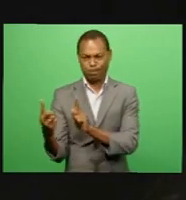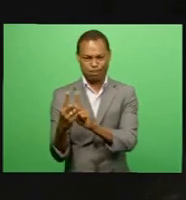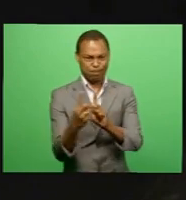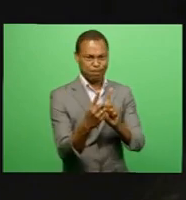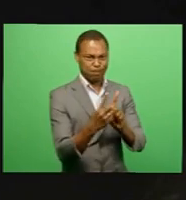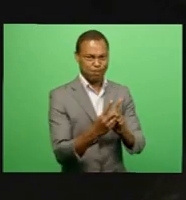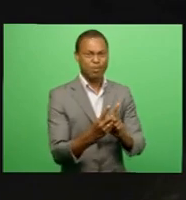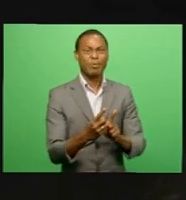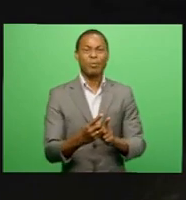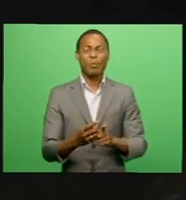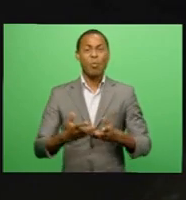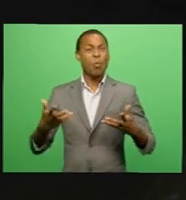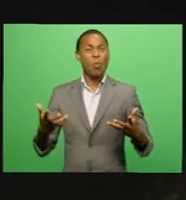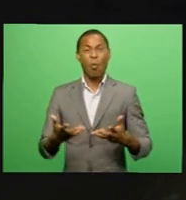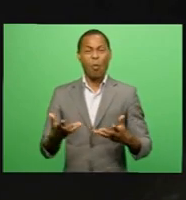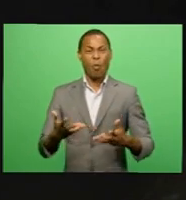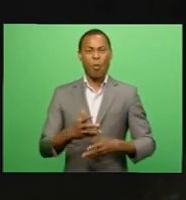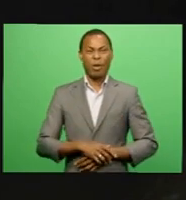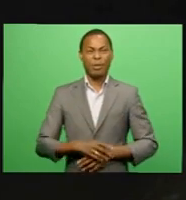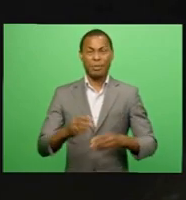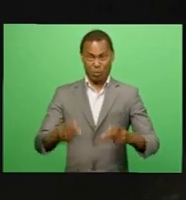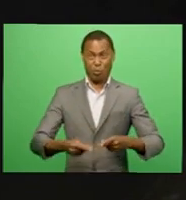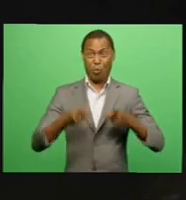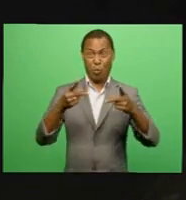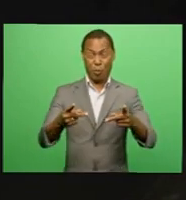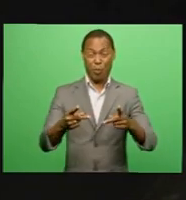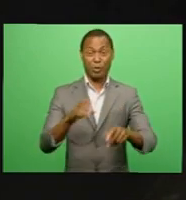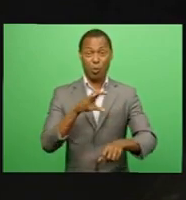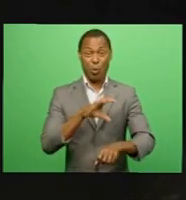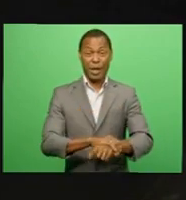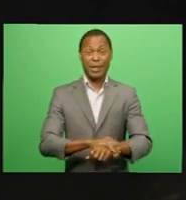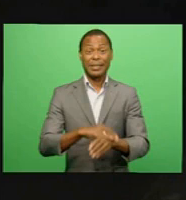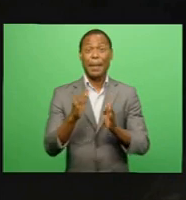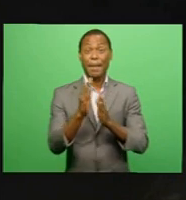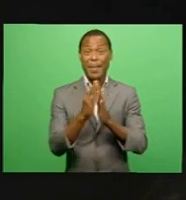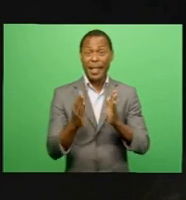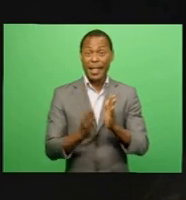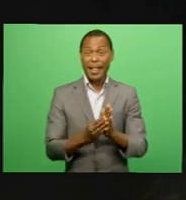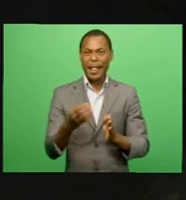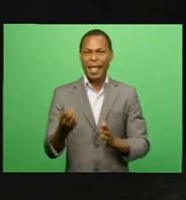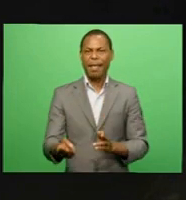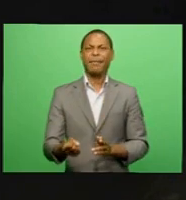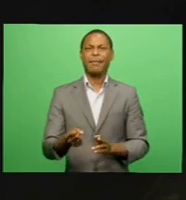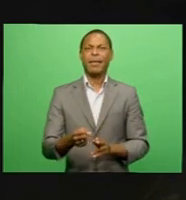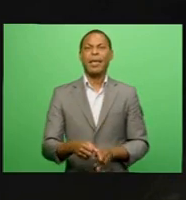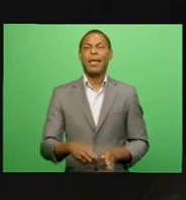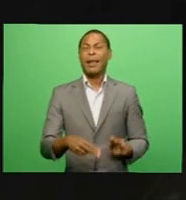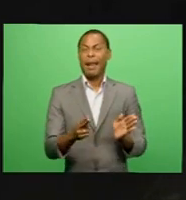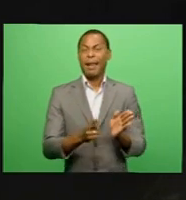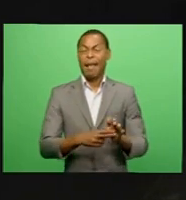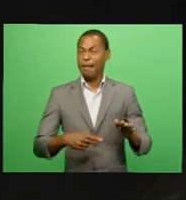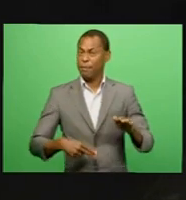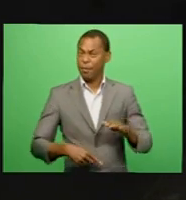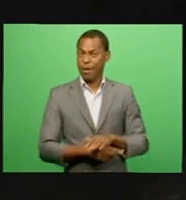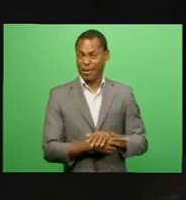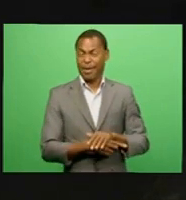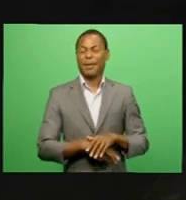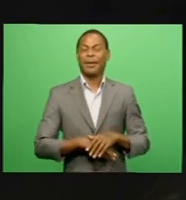consultations regarding the proposed police bill will be held in Navua at the Serua